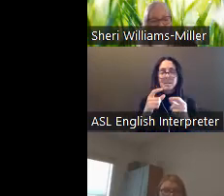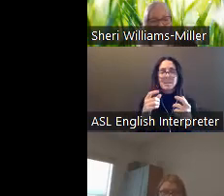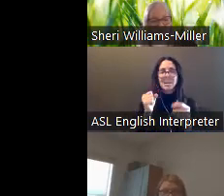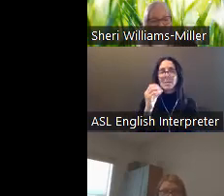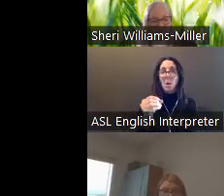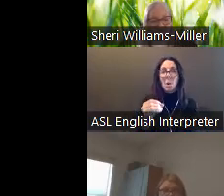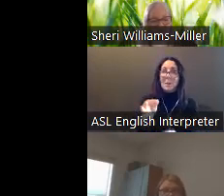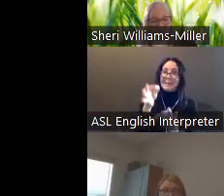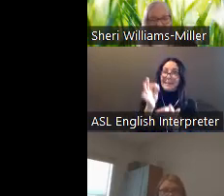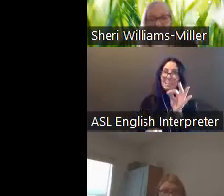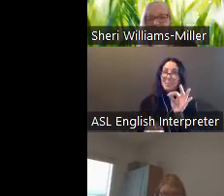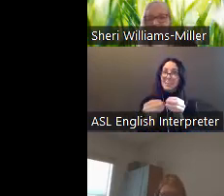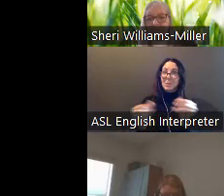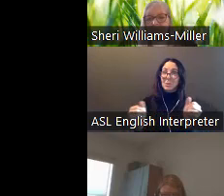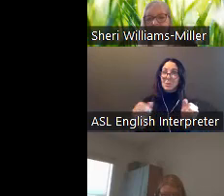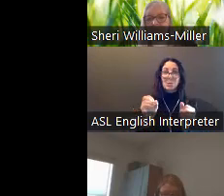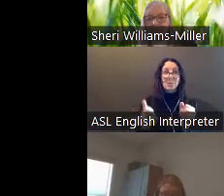are no simple answers.